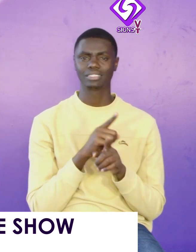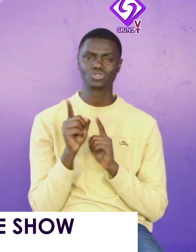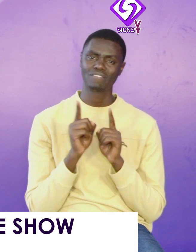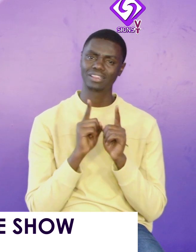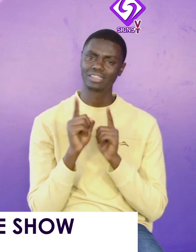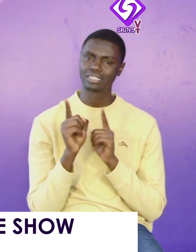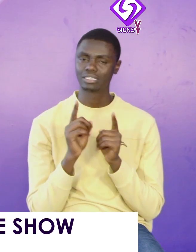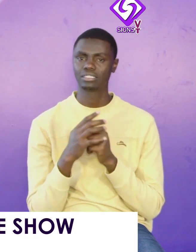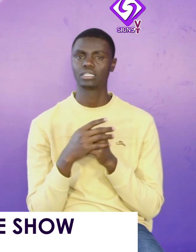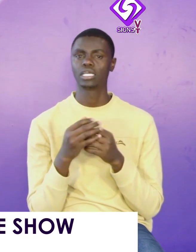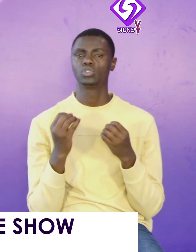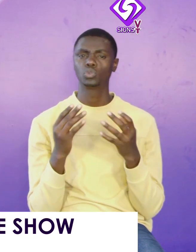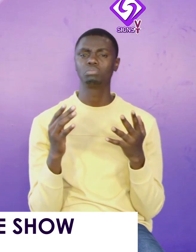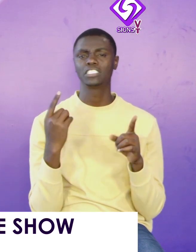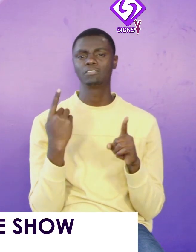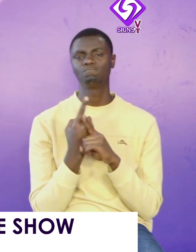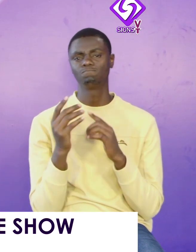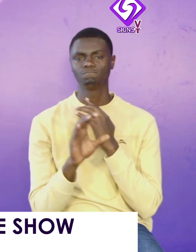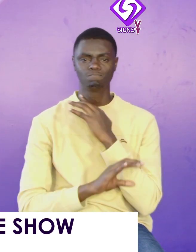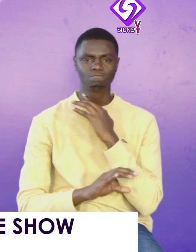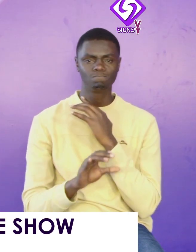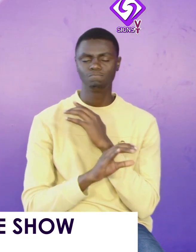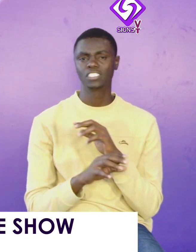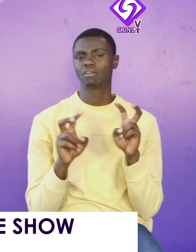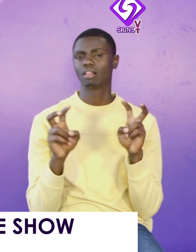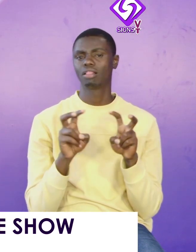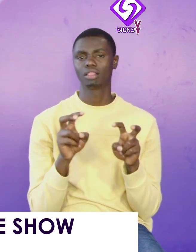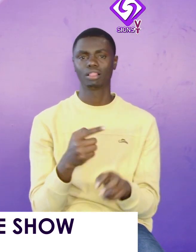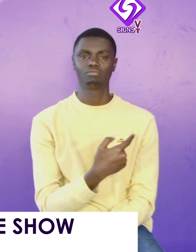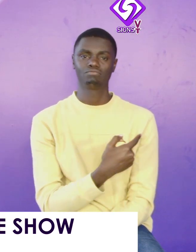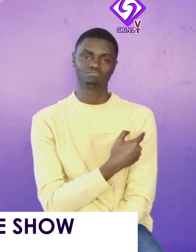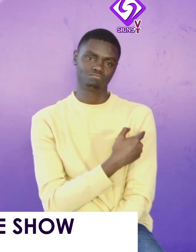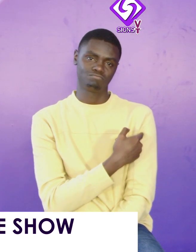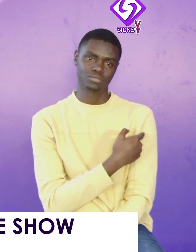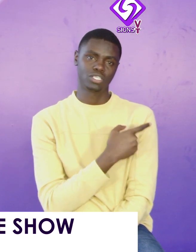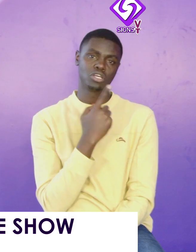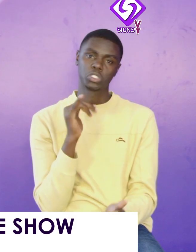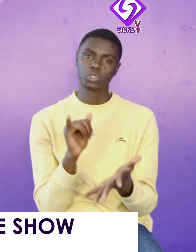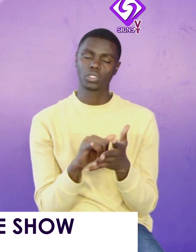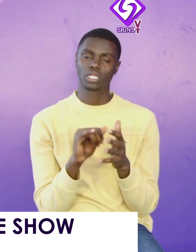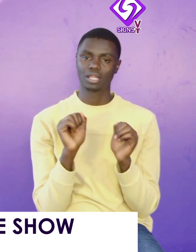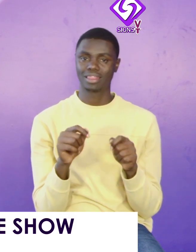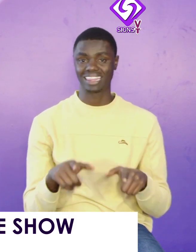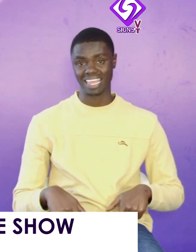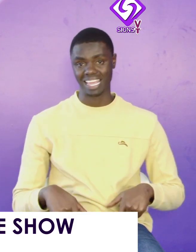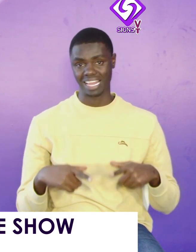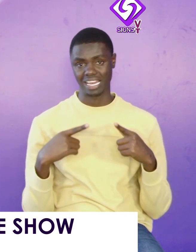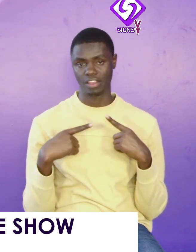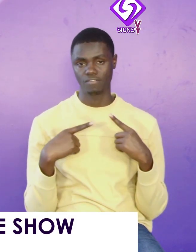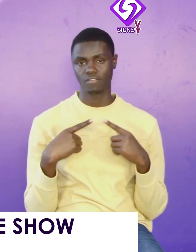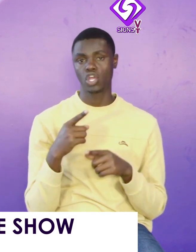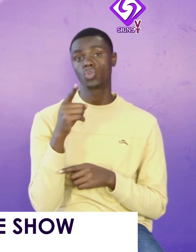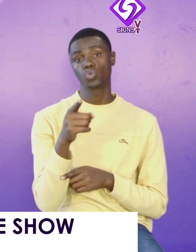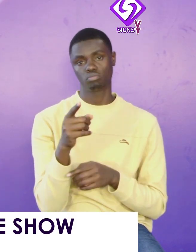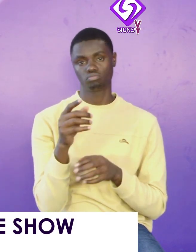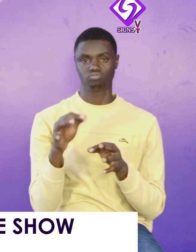to many other countries trying to look for treatment so that they stay alive. You have a